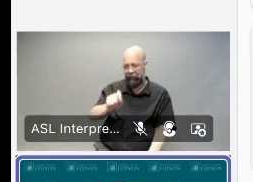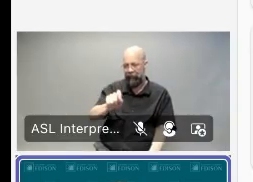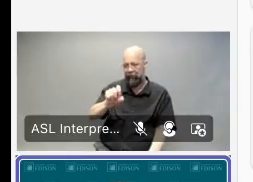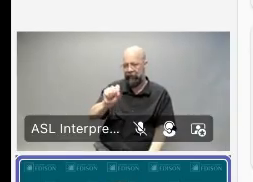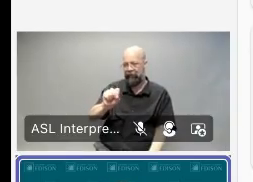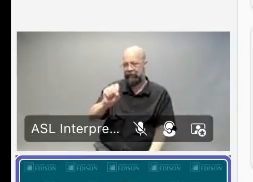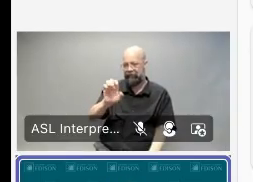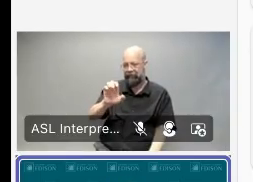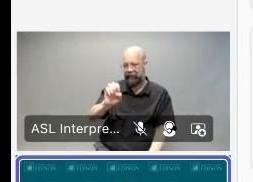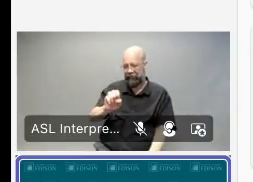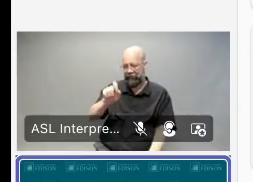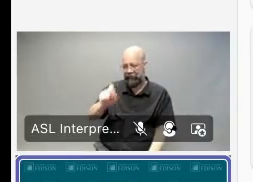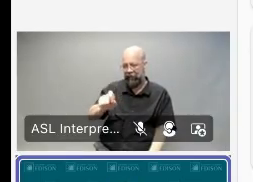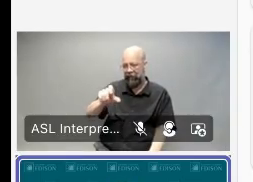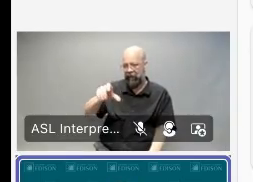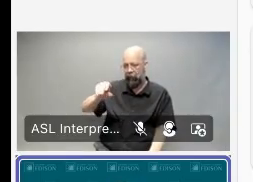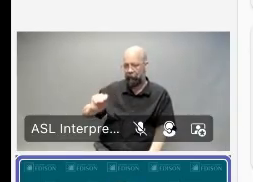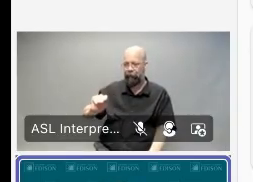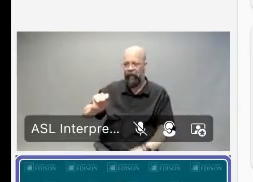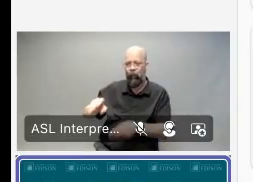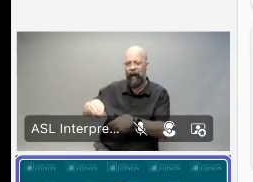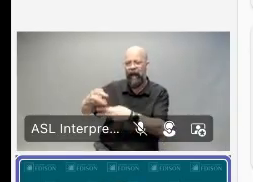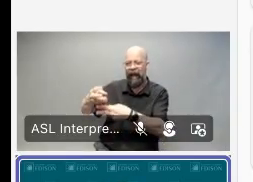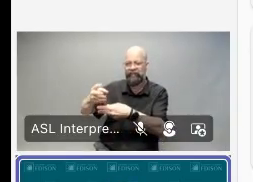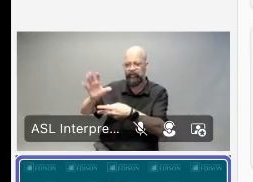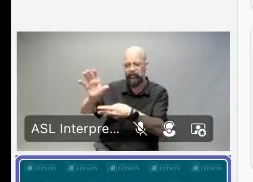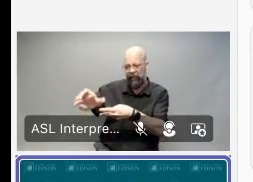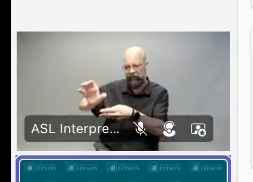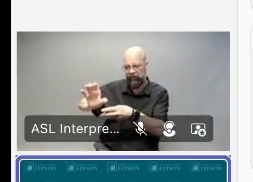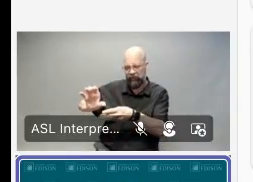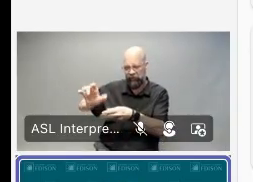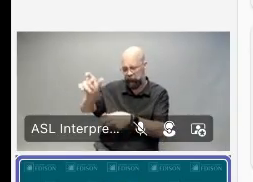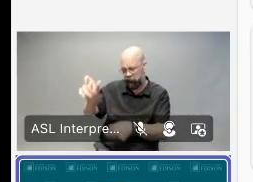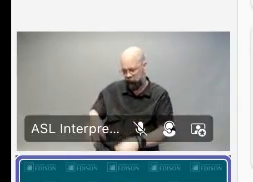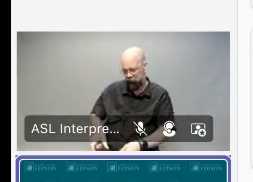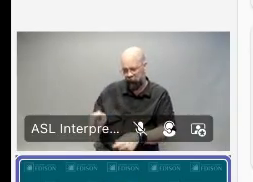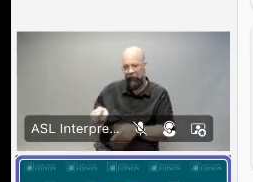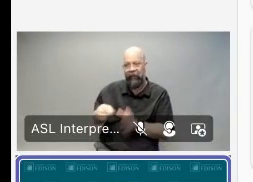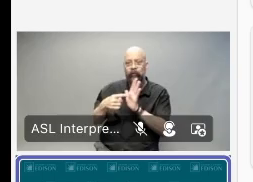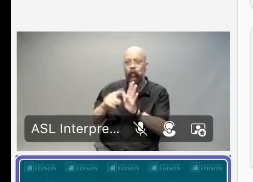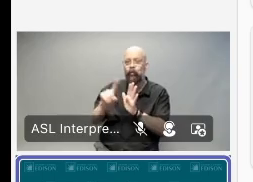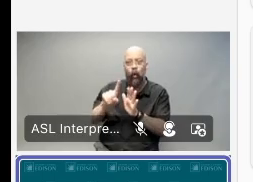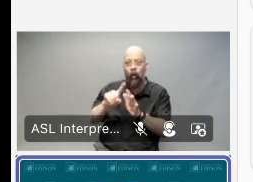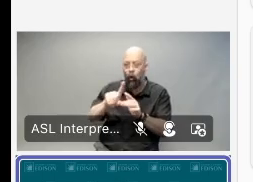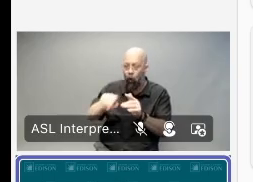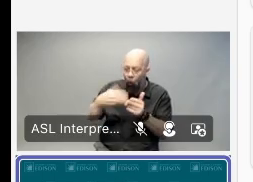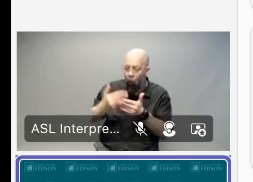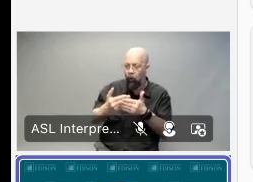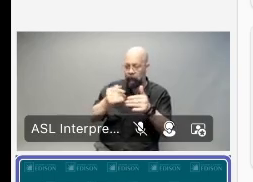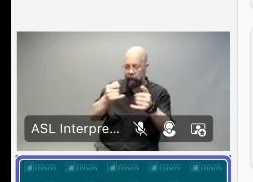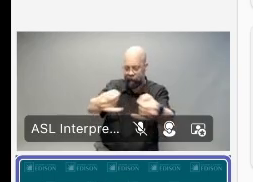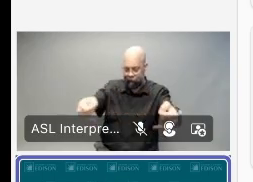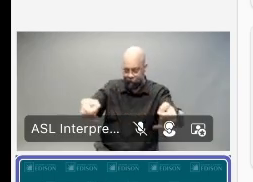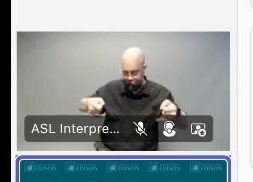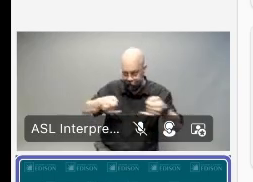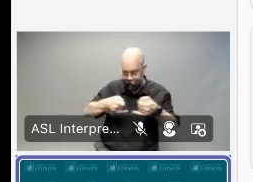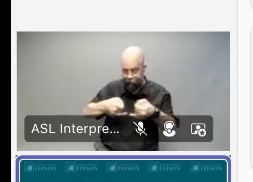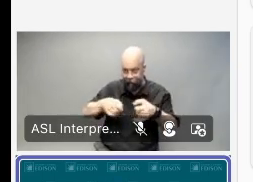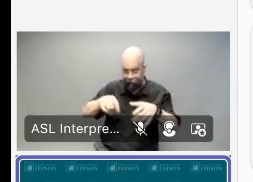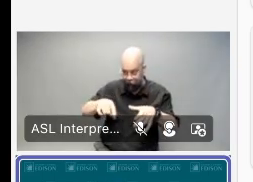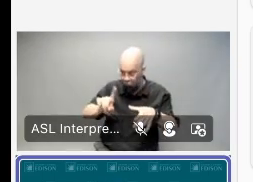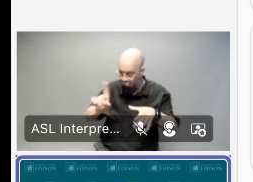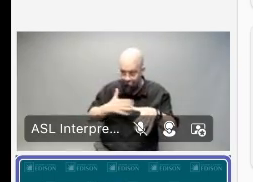drpep.sce.com, and we'll put it into the chat. But that shows all our circuitry, and you can kind of toggle through and look at where your circuit